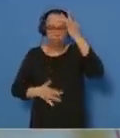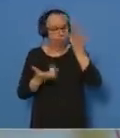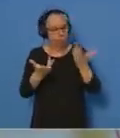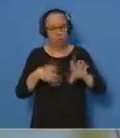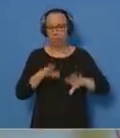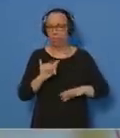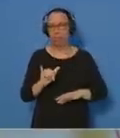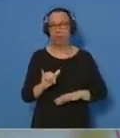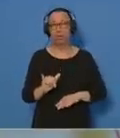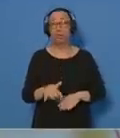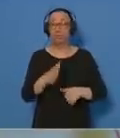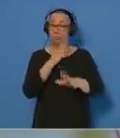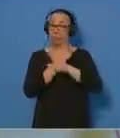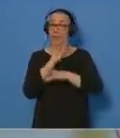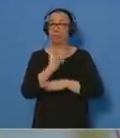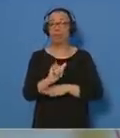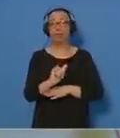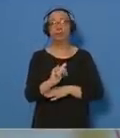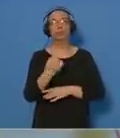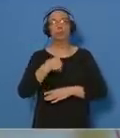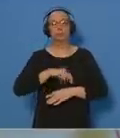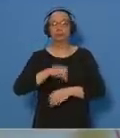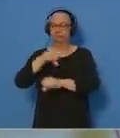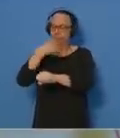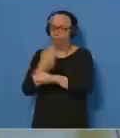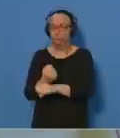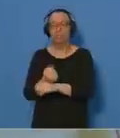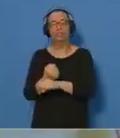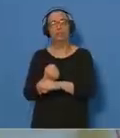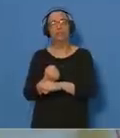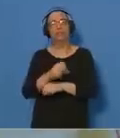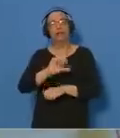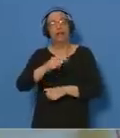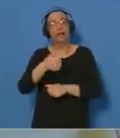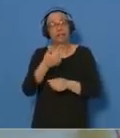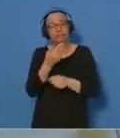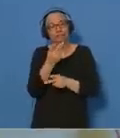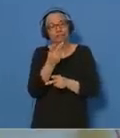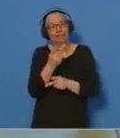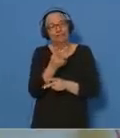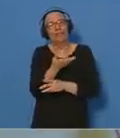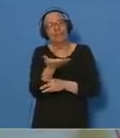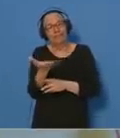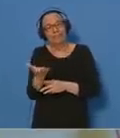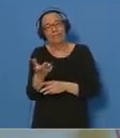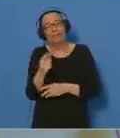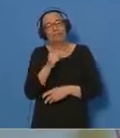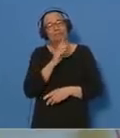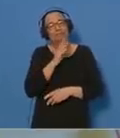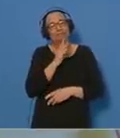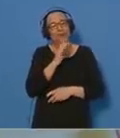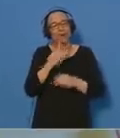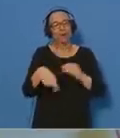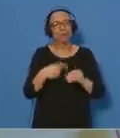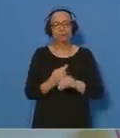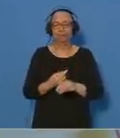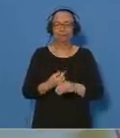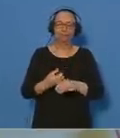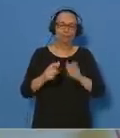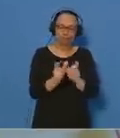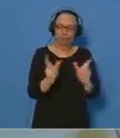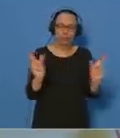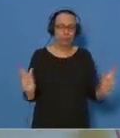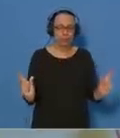that is what we're doing now with respect to sheltering in place and the other type of mitigating factors that we've been speaking about concerning social